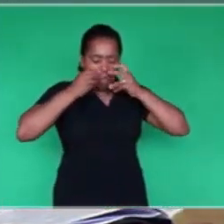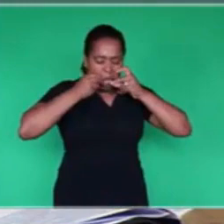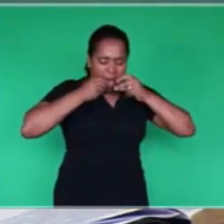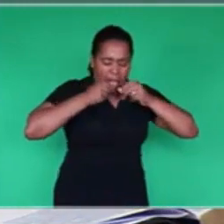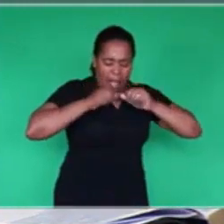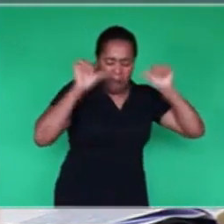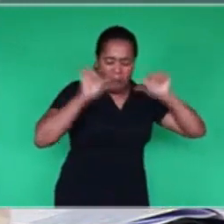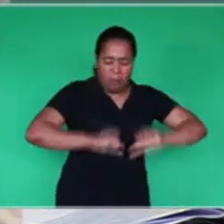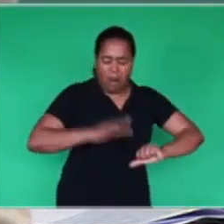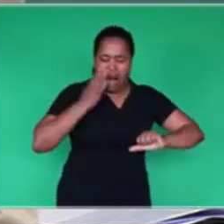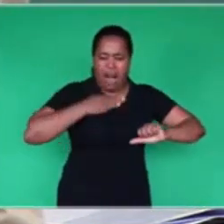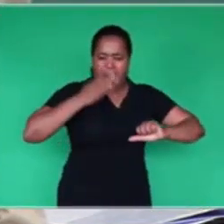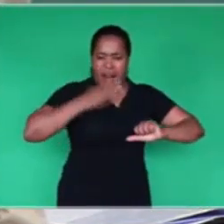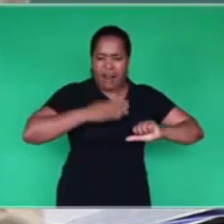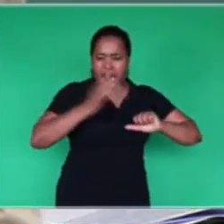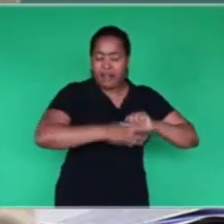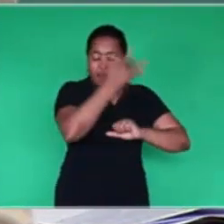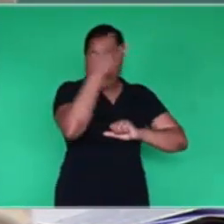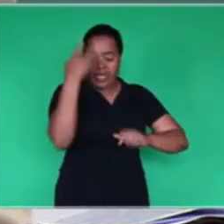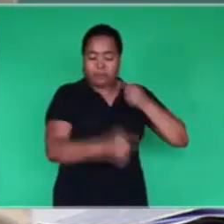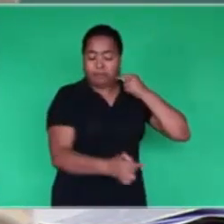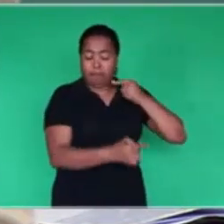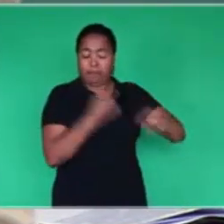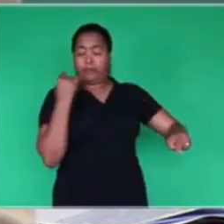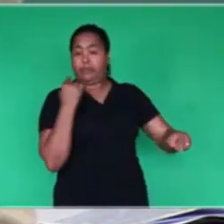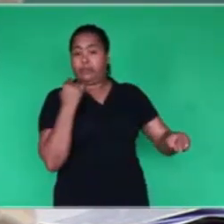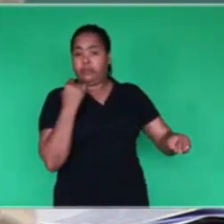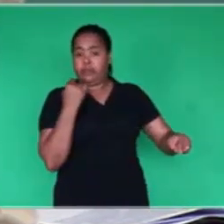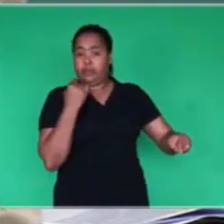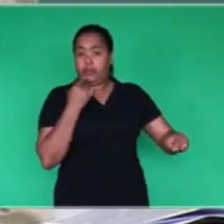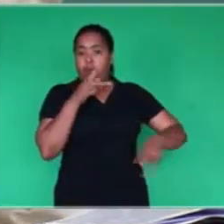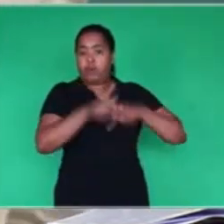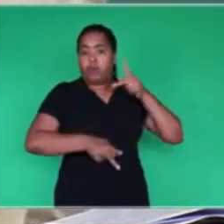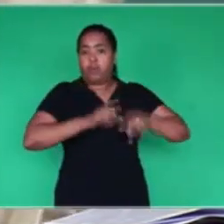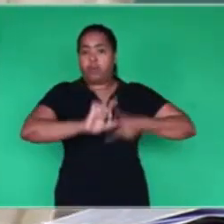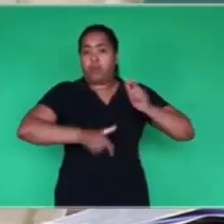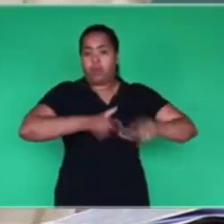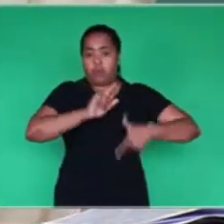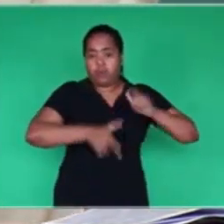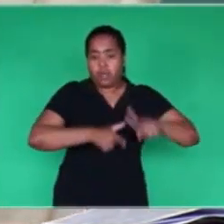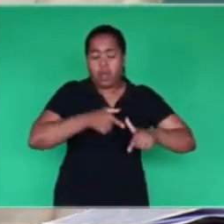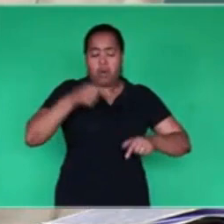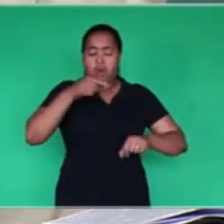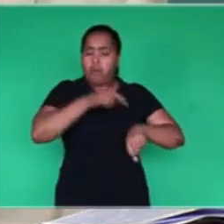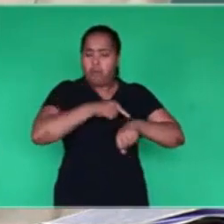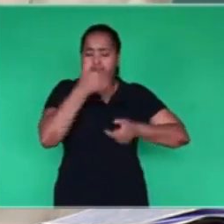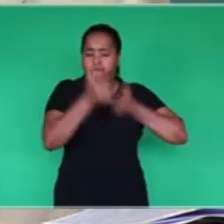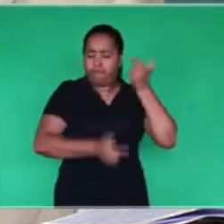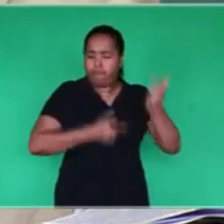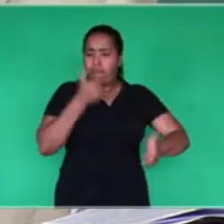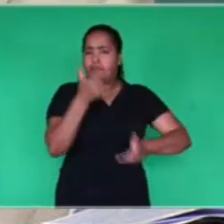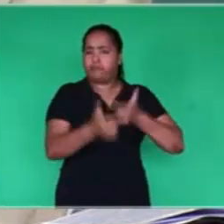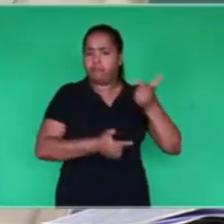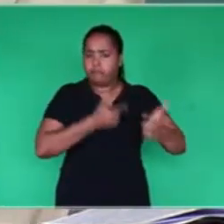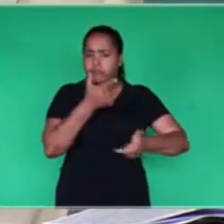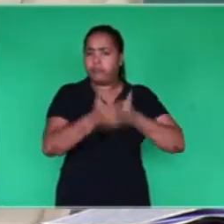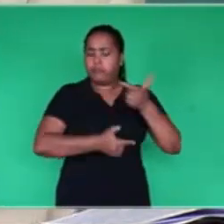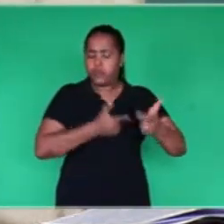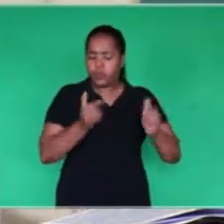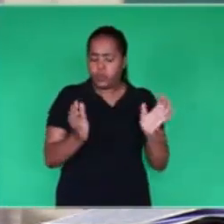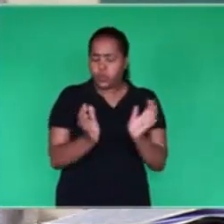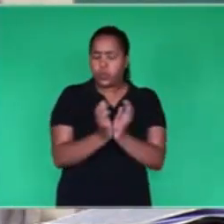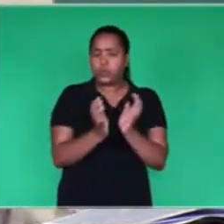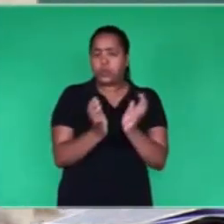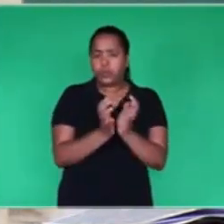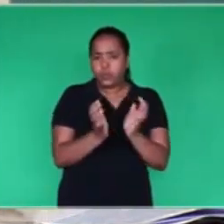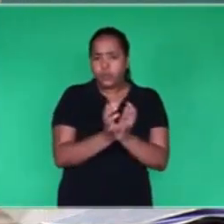whole group, 200 million men, will be hit with this judgment.